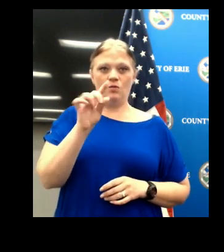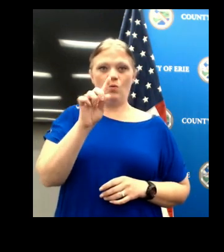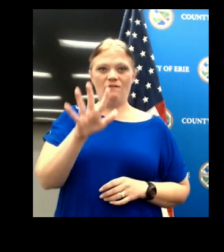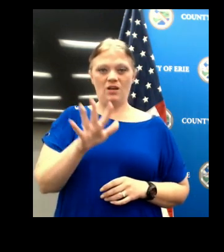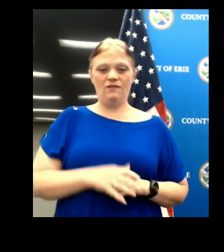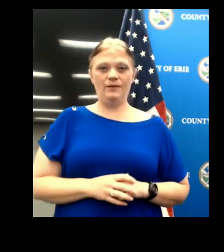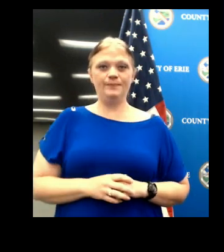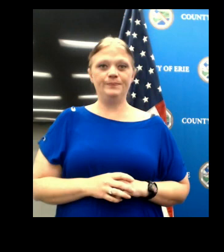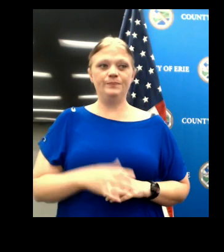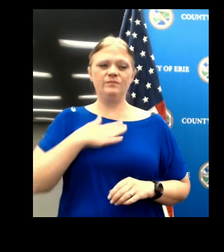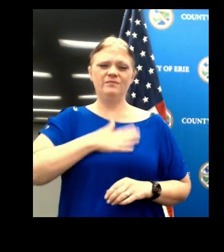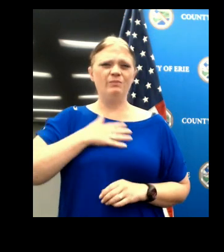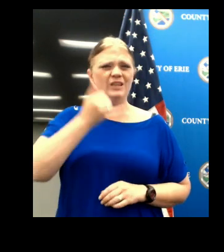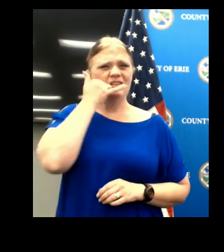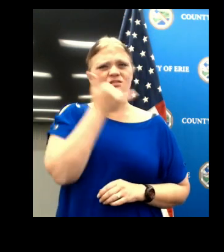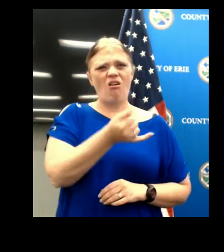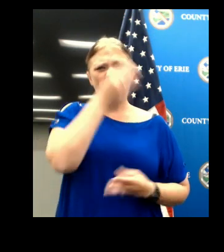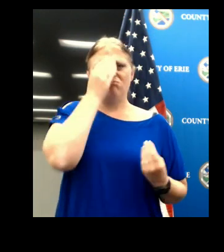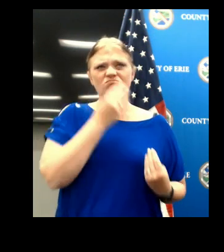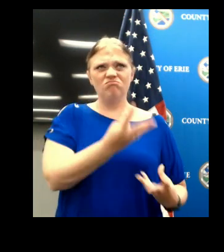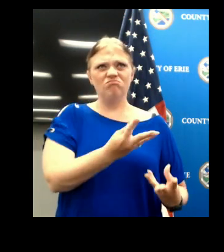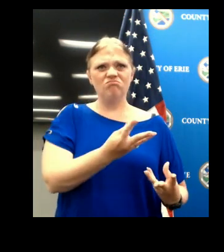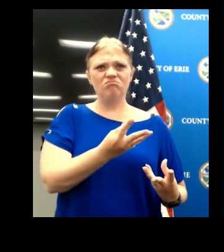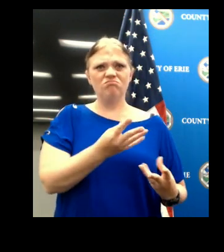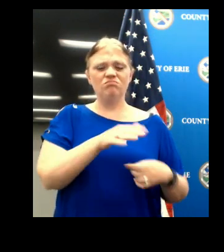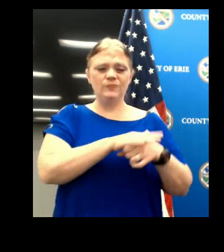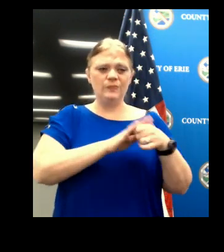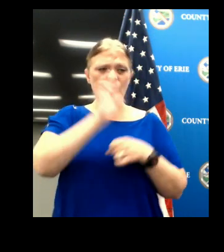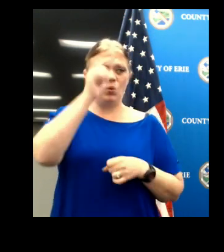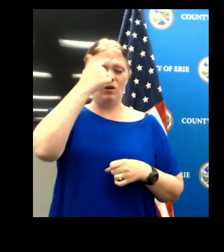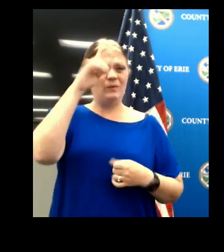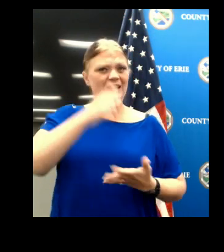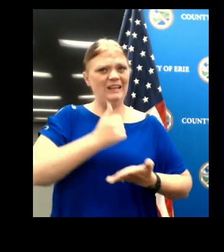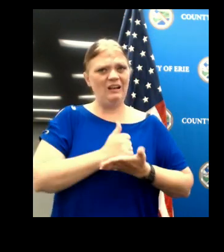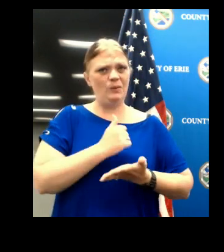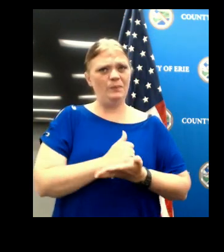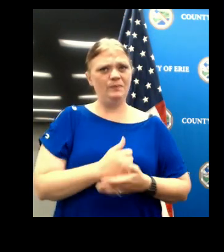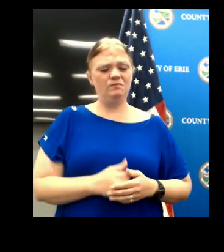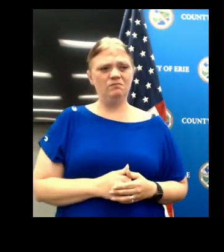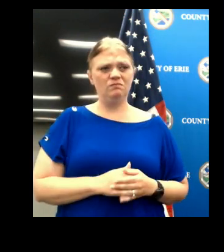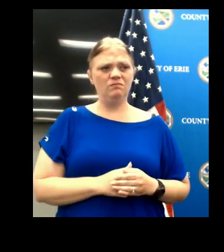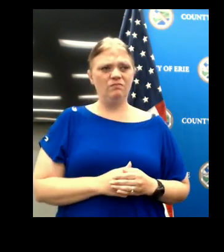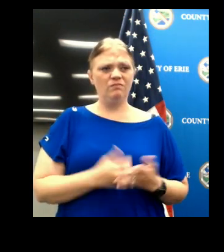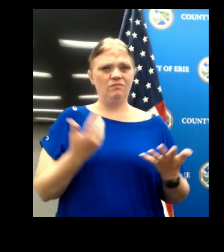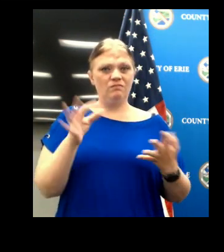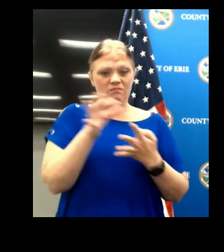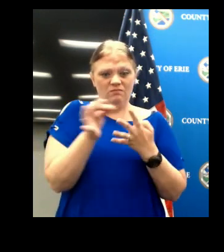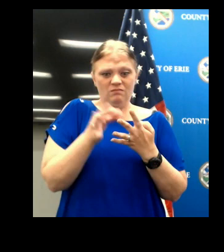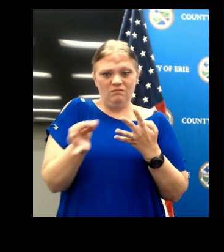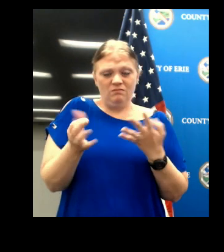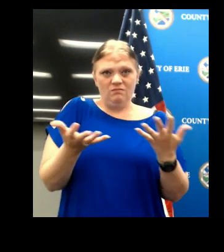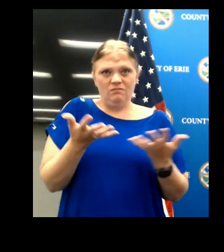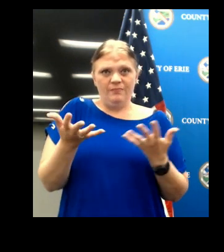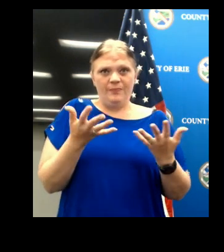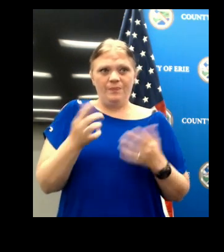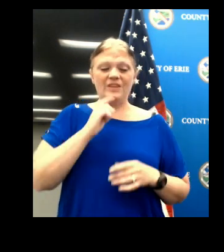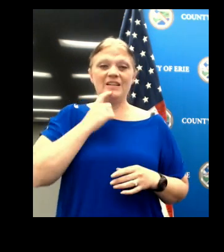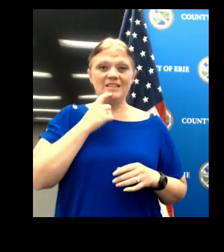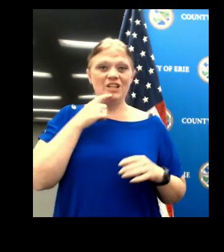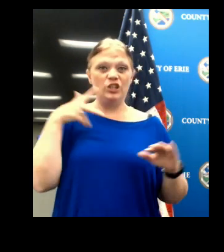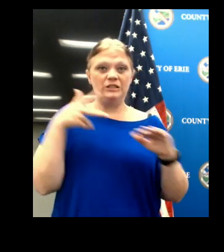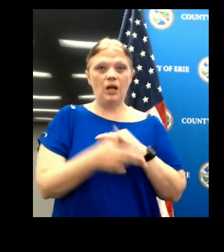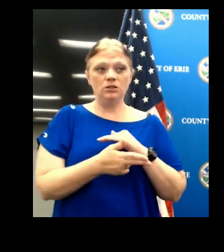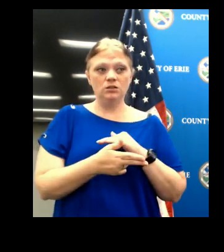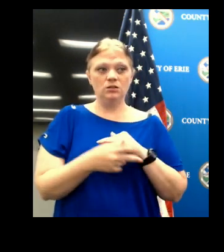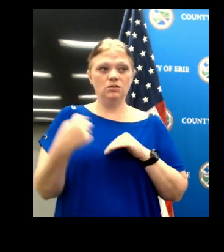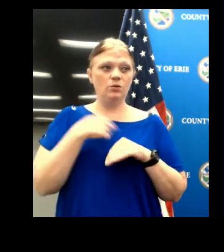202-225-2915. Please call them, let them know that local governments need help. The alternative are major cuts that we've already